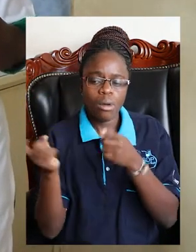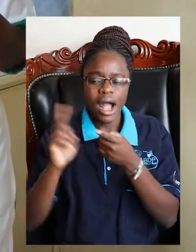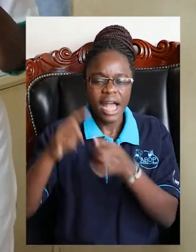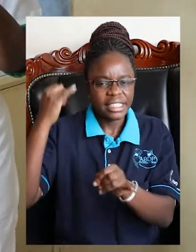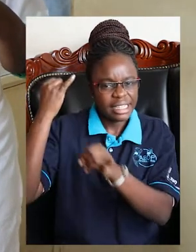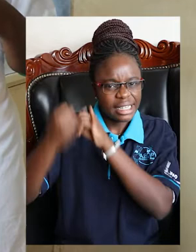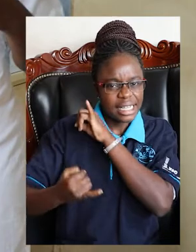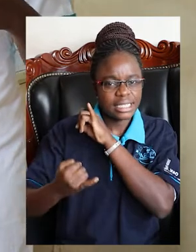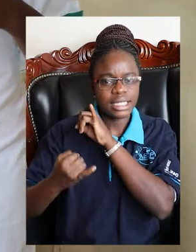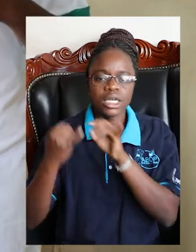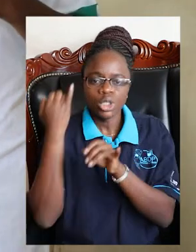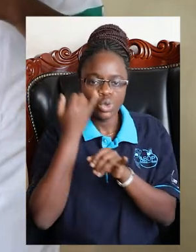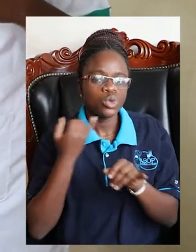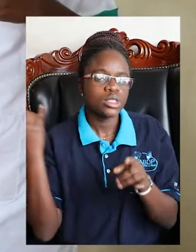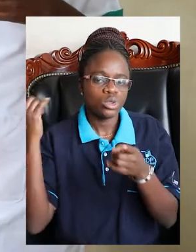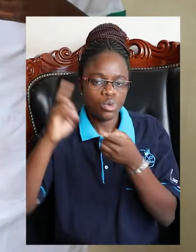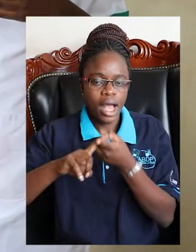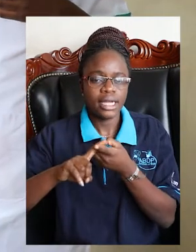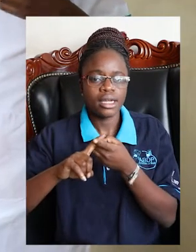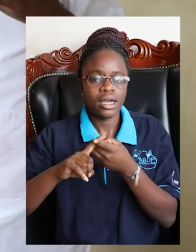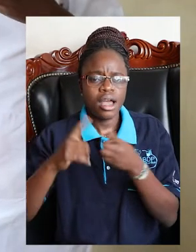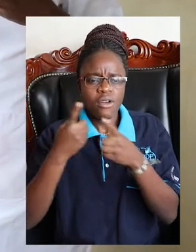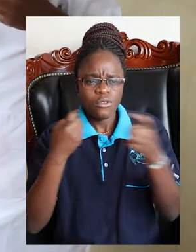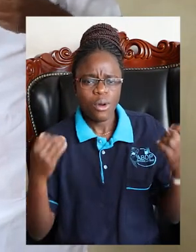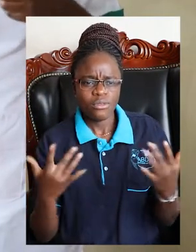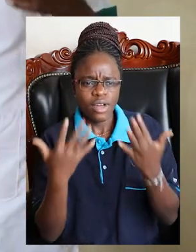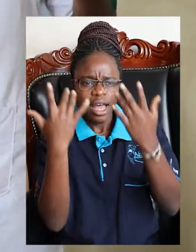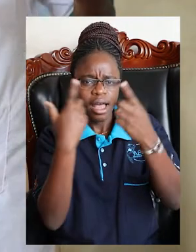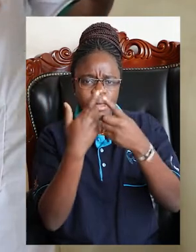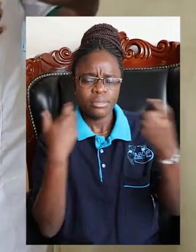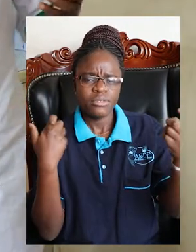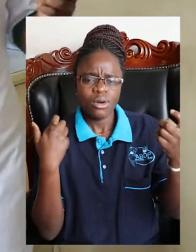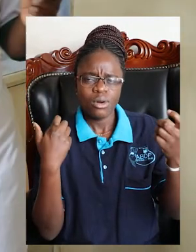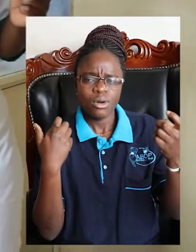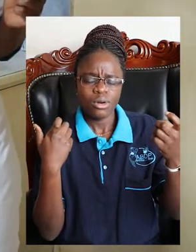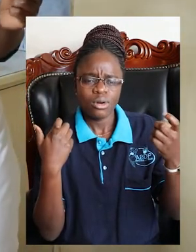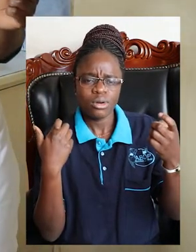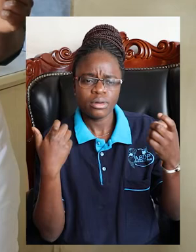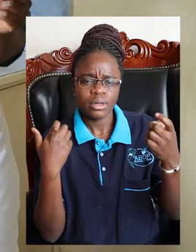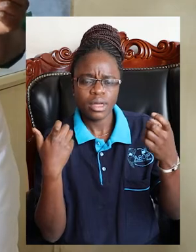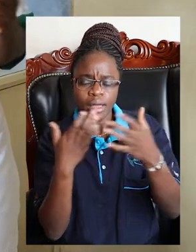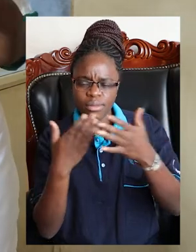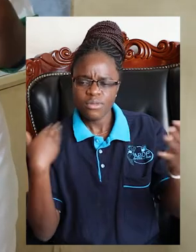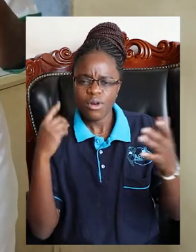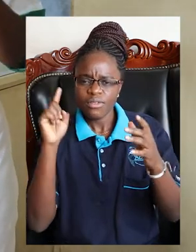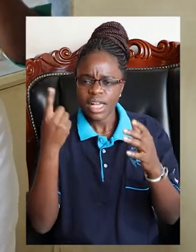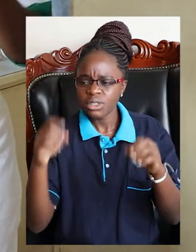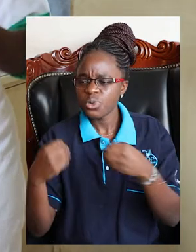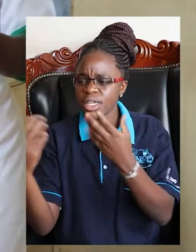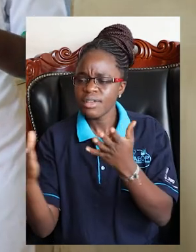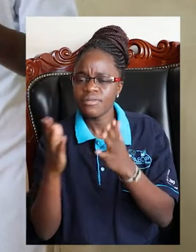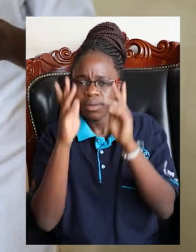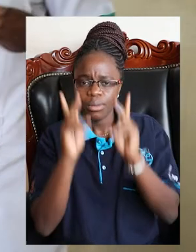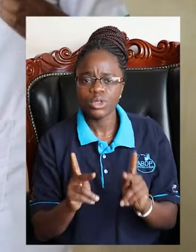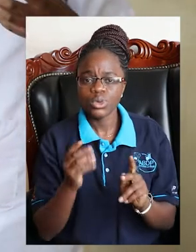adding it at the end. Just when you are removing it from the fire, before you serve, just squeeze some lemon juice there, because we don't want to kill